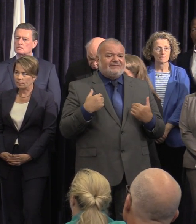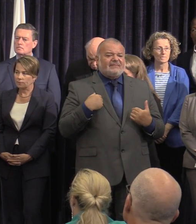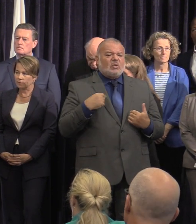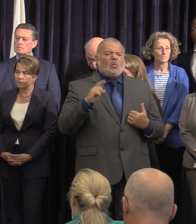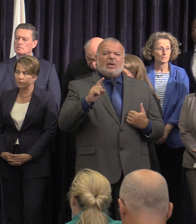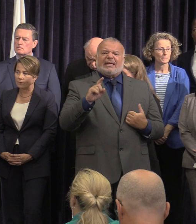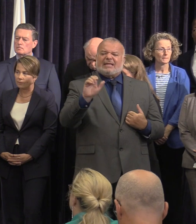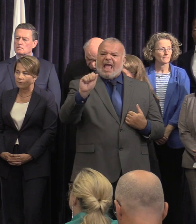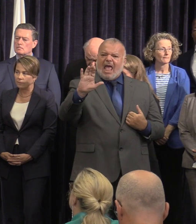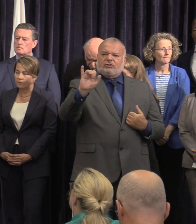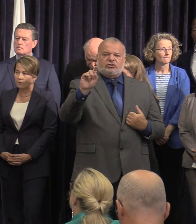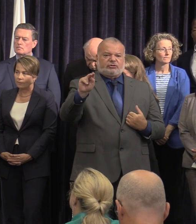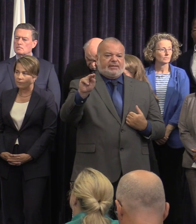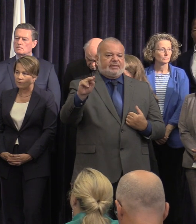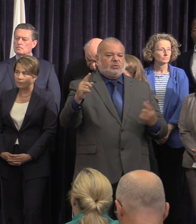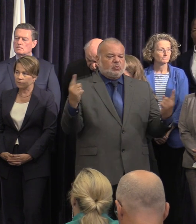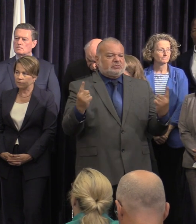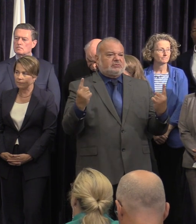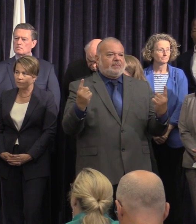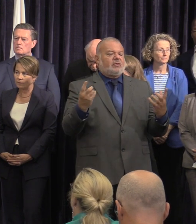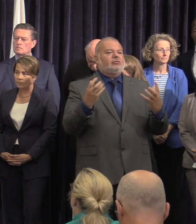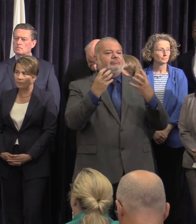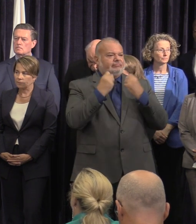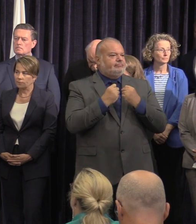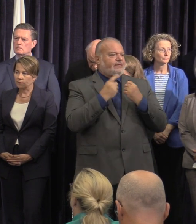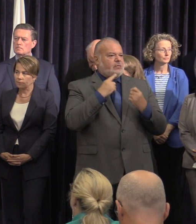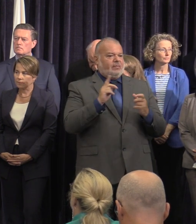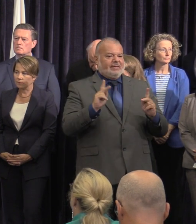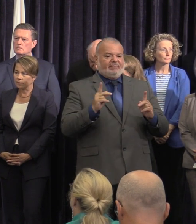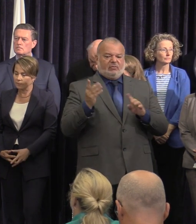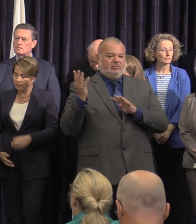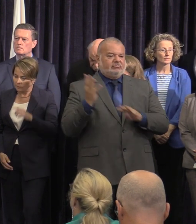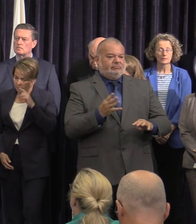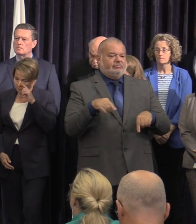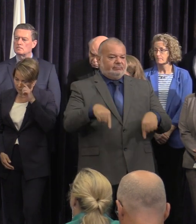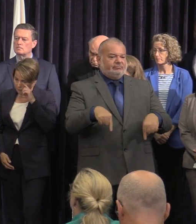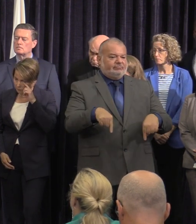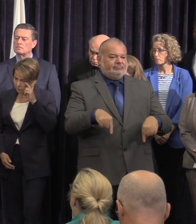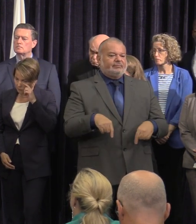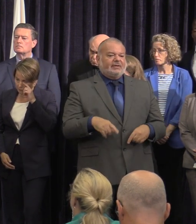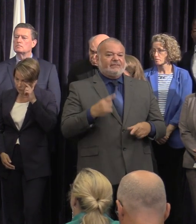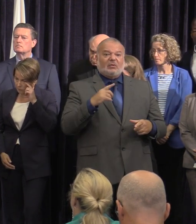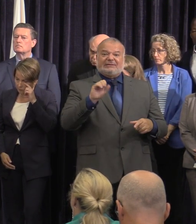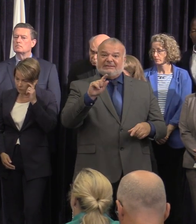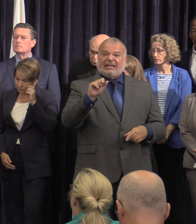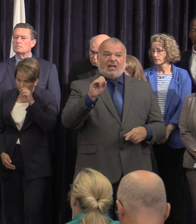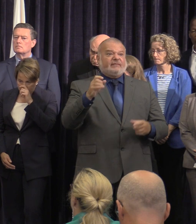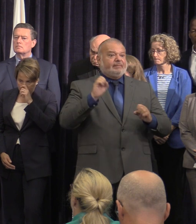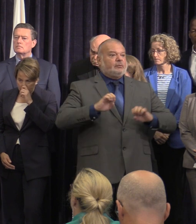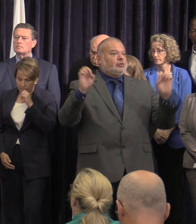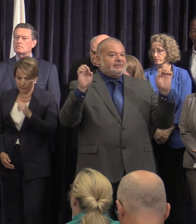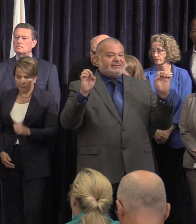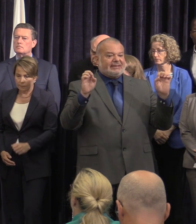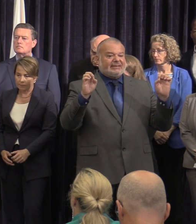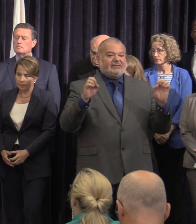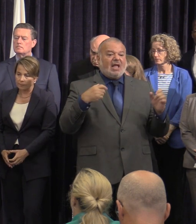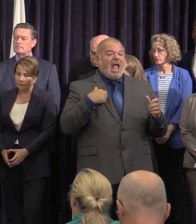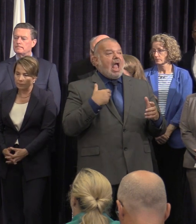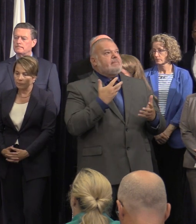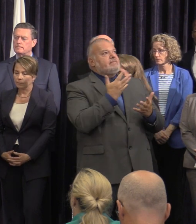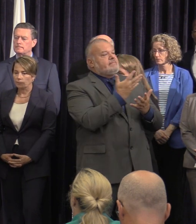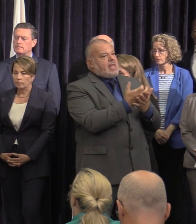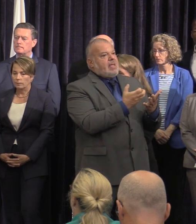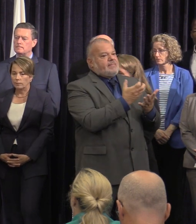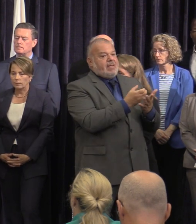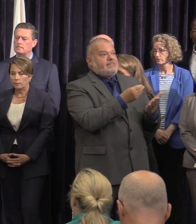those. That's why we're declaring this state of emergency, making this urgent appeal to the federal government for partnership, and asking